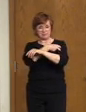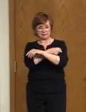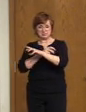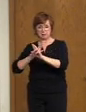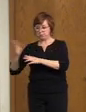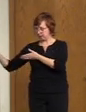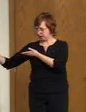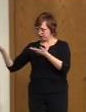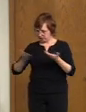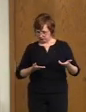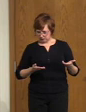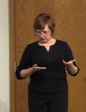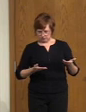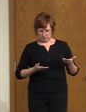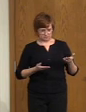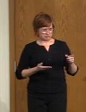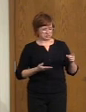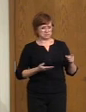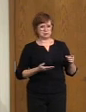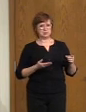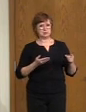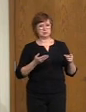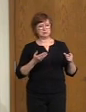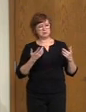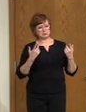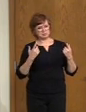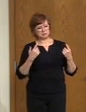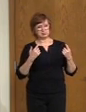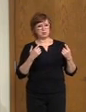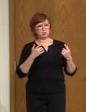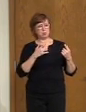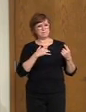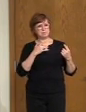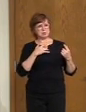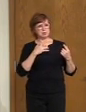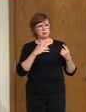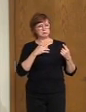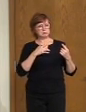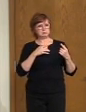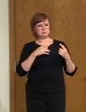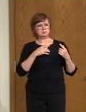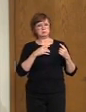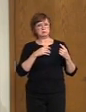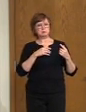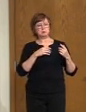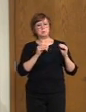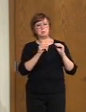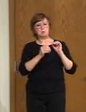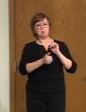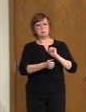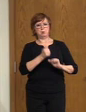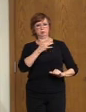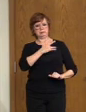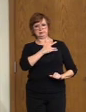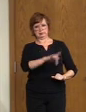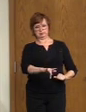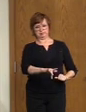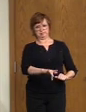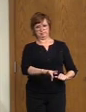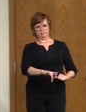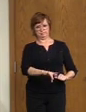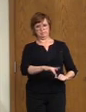as much as possible, we should probably look at the most vulnerable facilities.